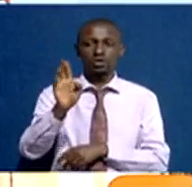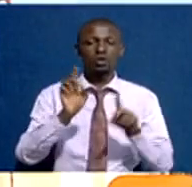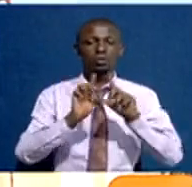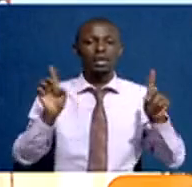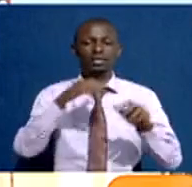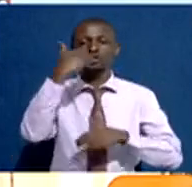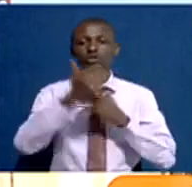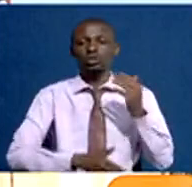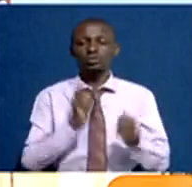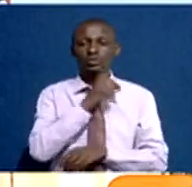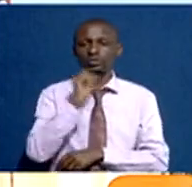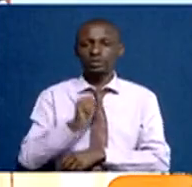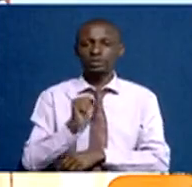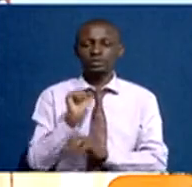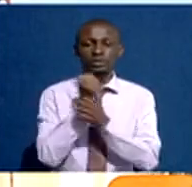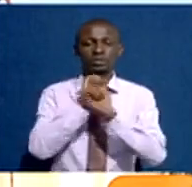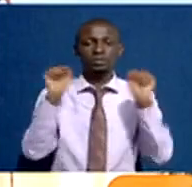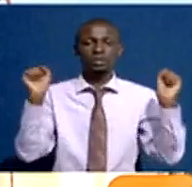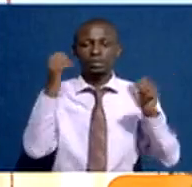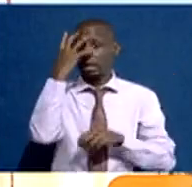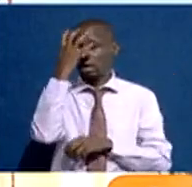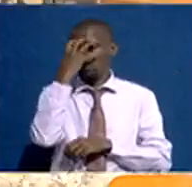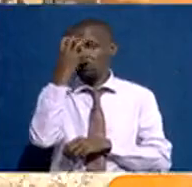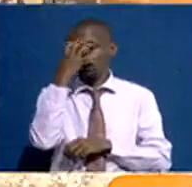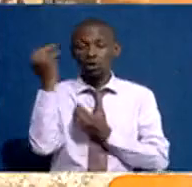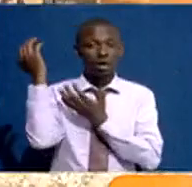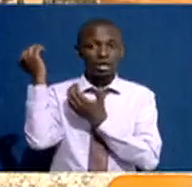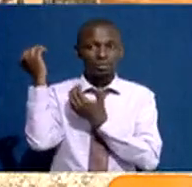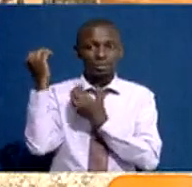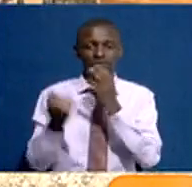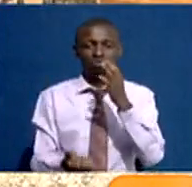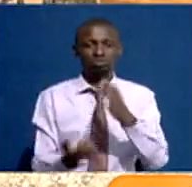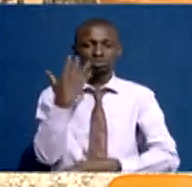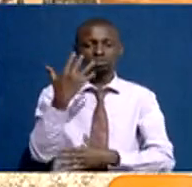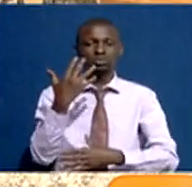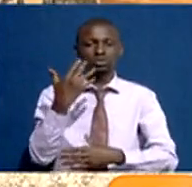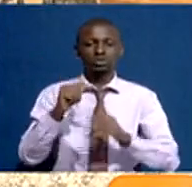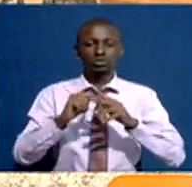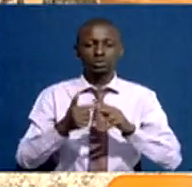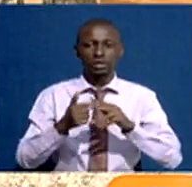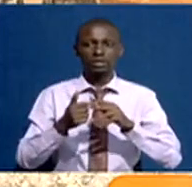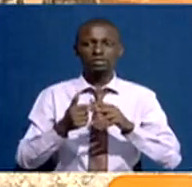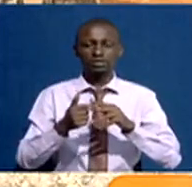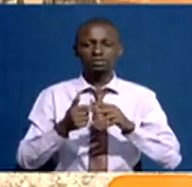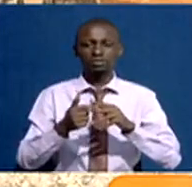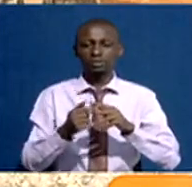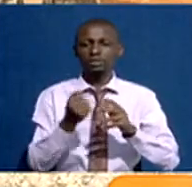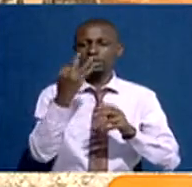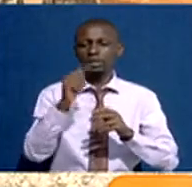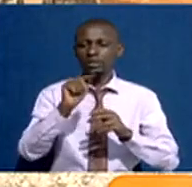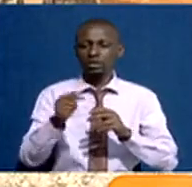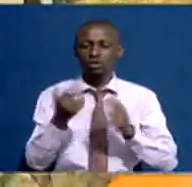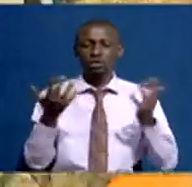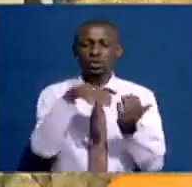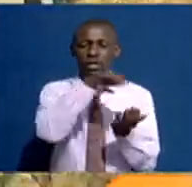abandoned. President William Ruto is expected to groundbreak the setting up of a 30,000 cubic meter storage facility